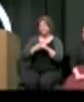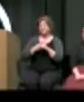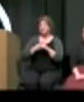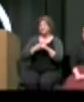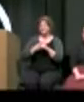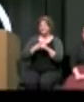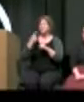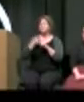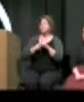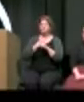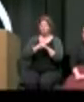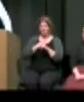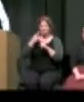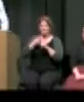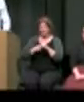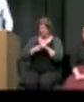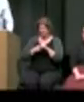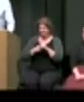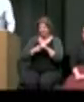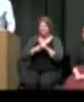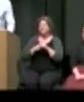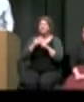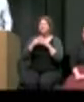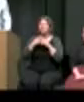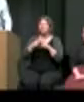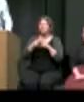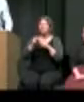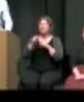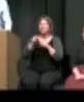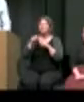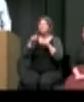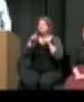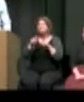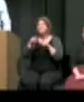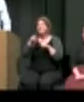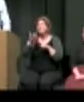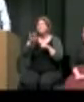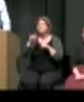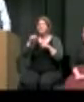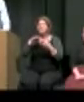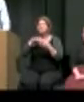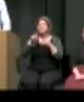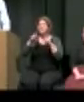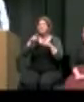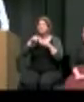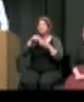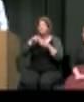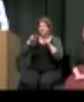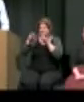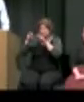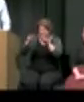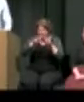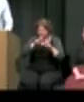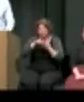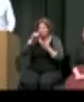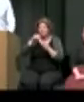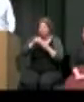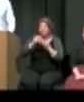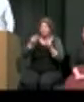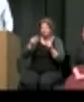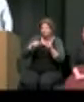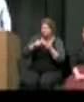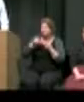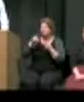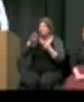month, sorry. We're still in the pilot study. So again, as I mentioned, just constantly learning more about the moisture, more about the